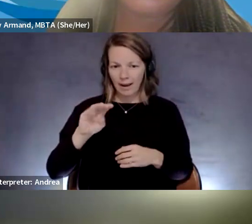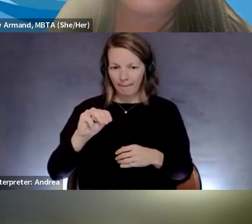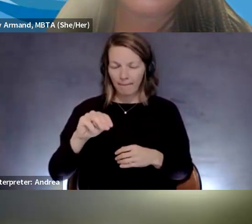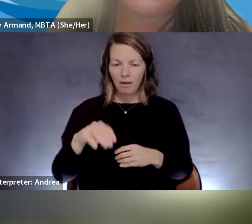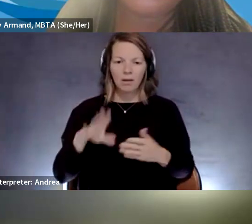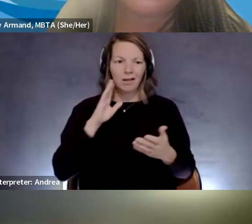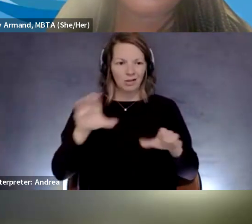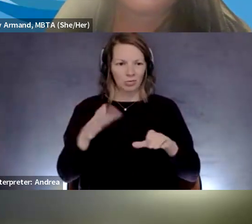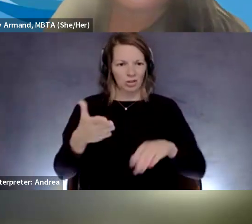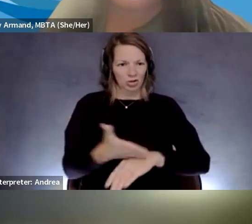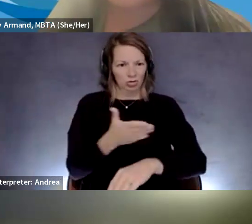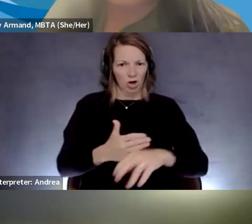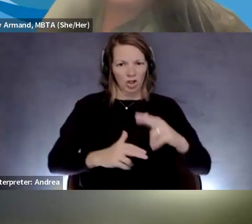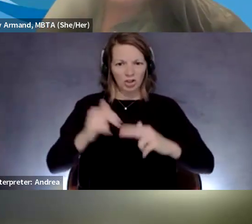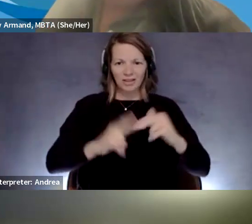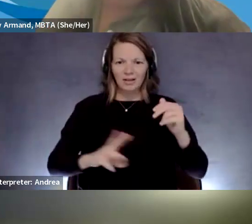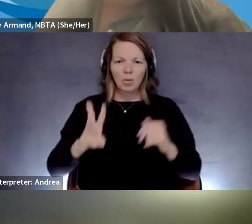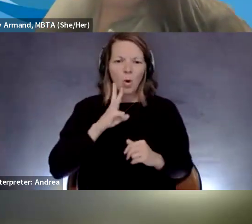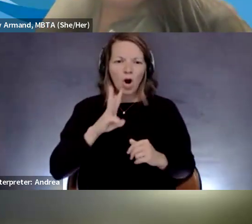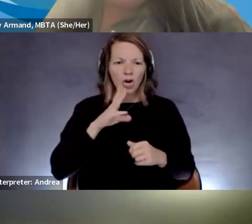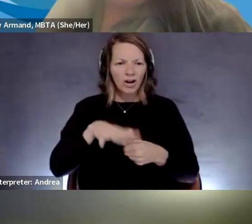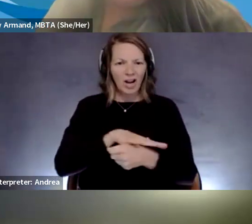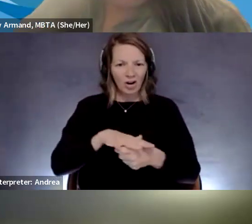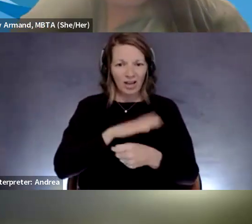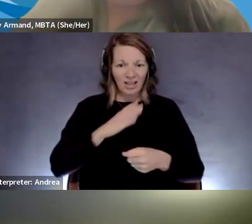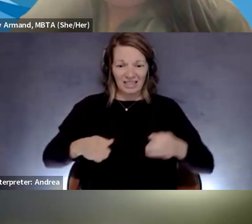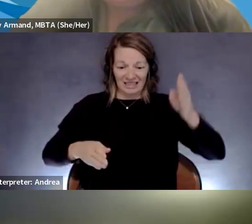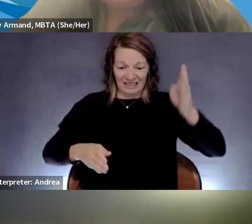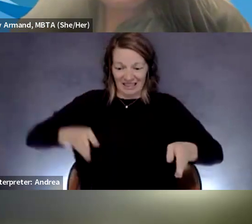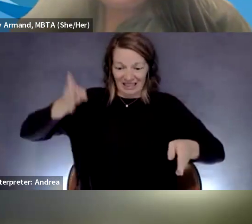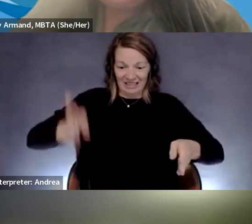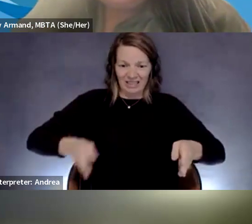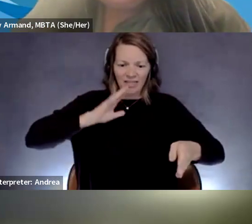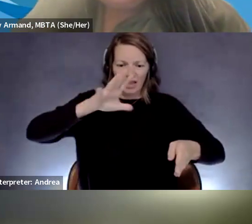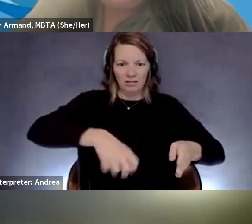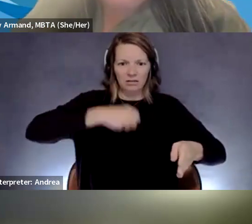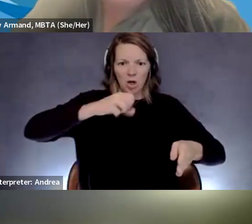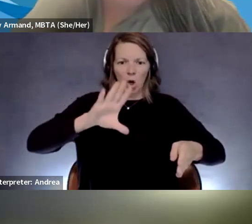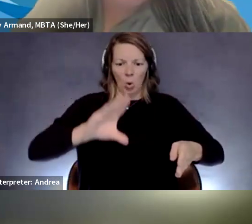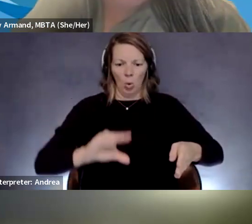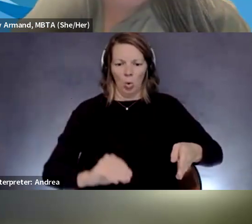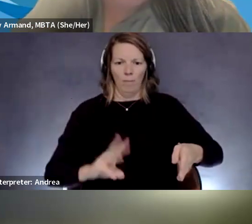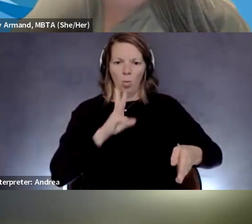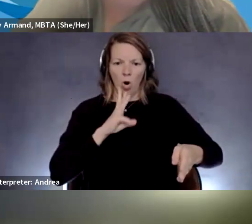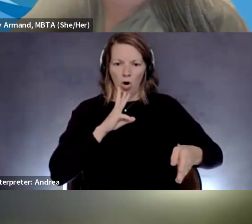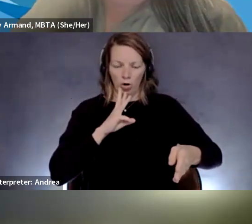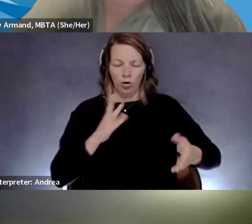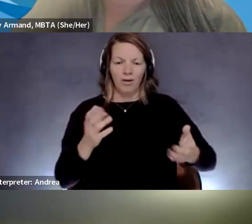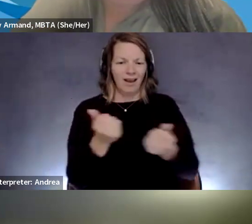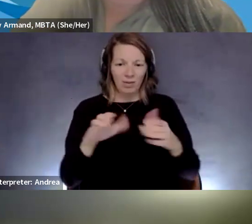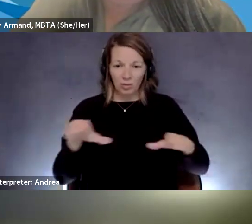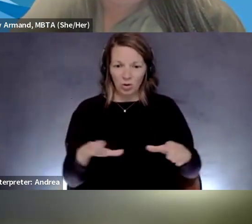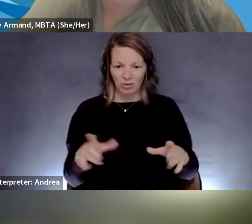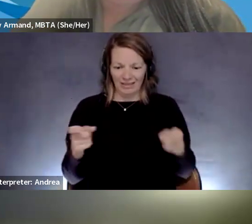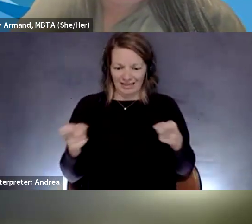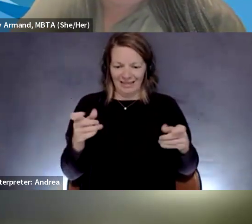like construction in like a marine setting, there's the sheet piling, it's a big box, and then you dewater underneath that. So everything that we're doing is contained